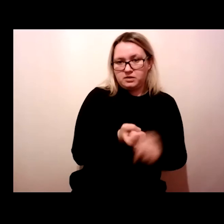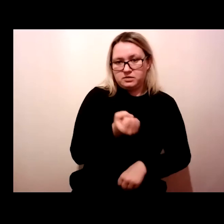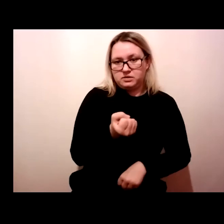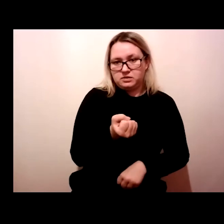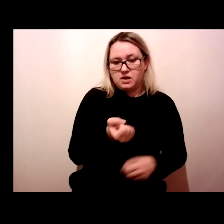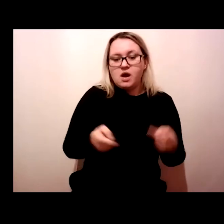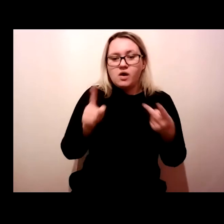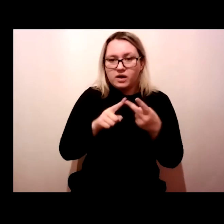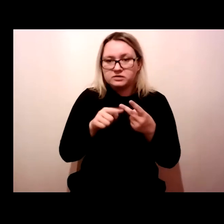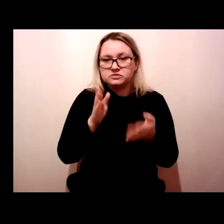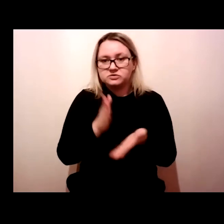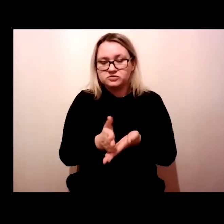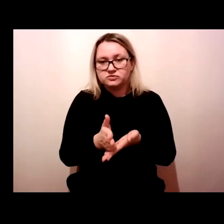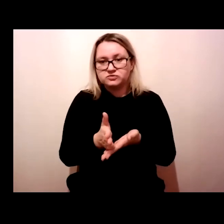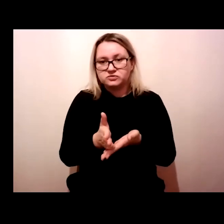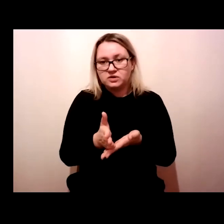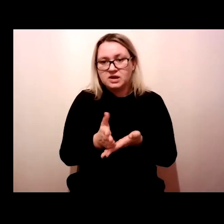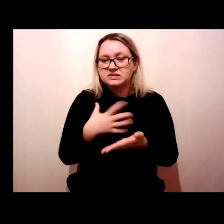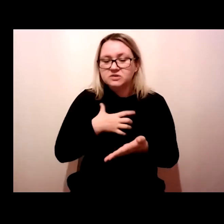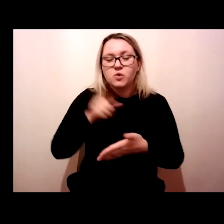have to teach children respect.